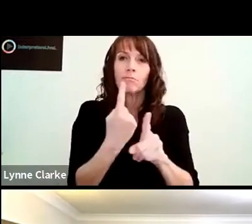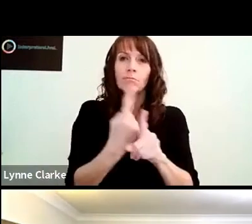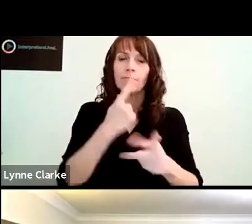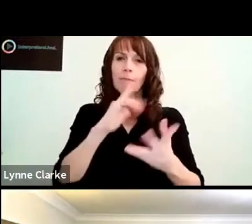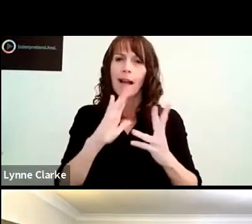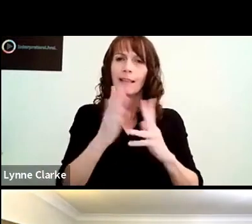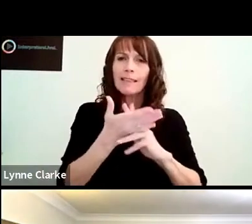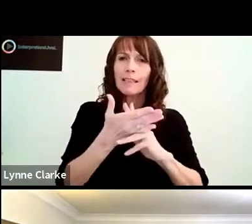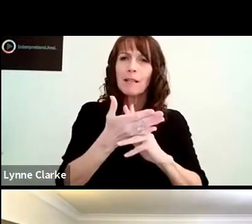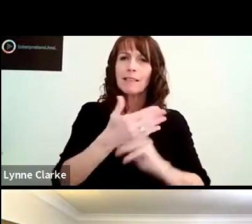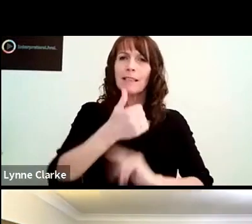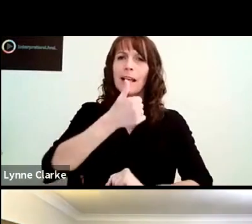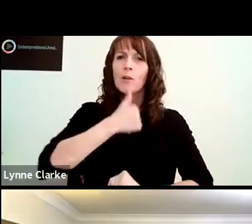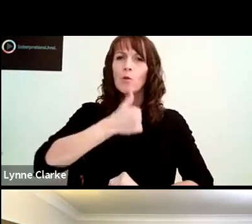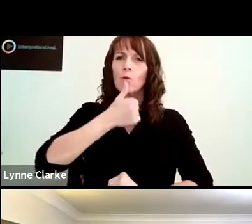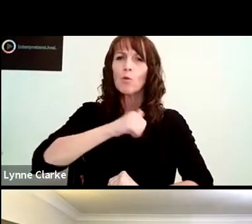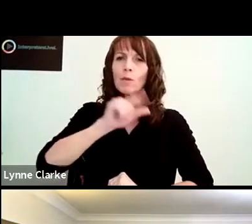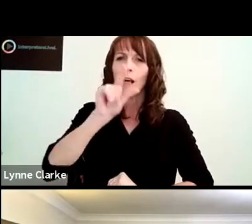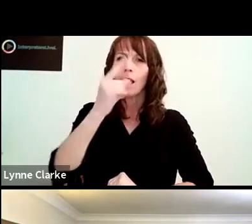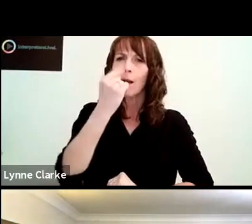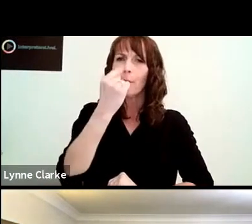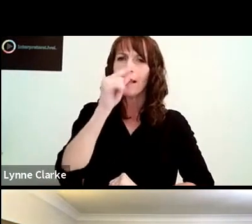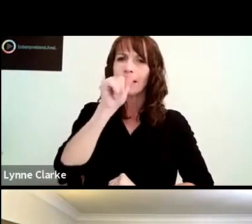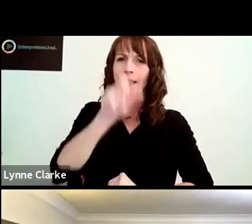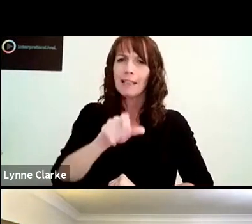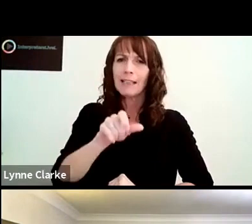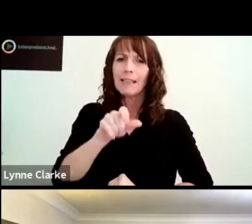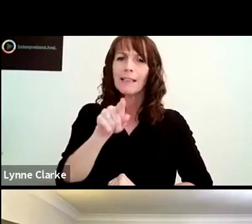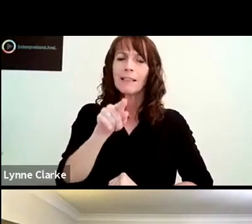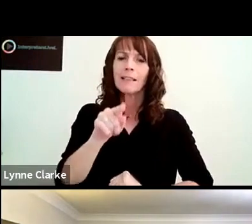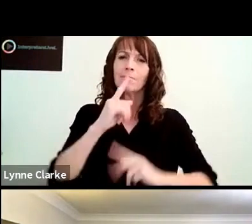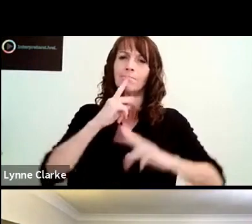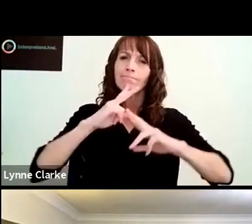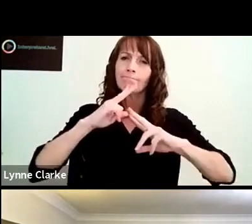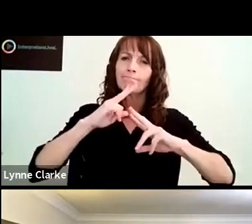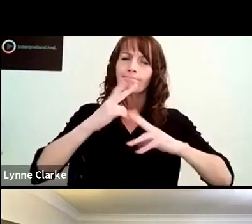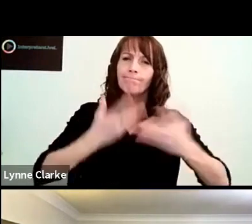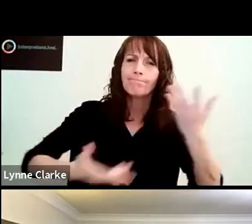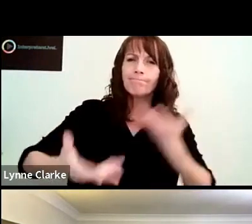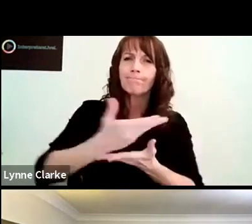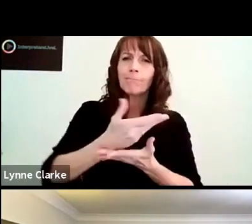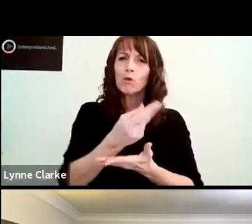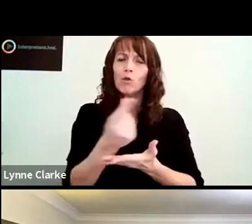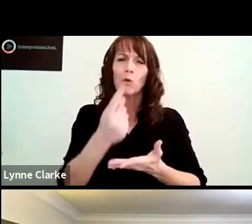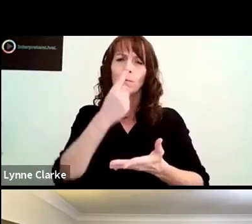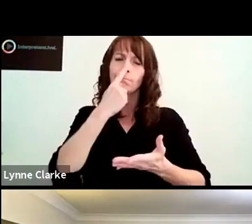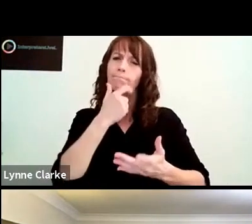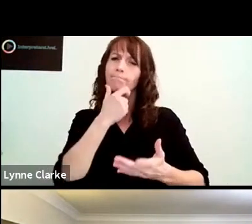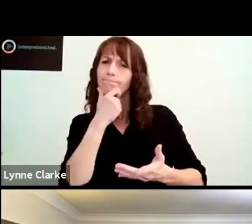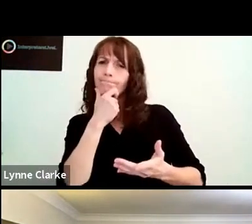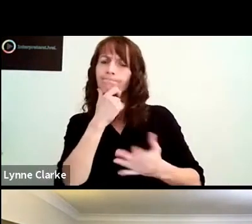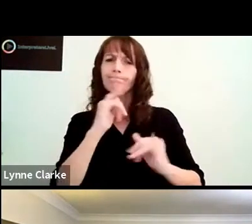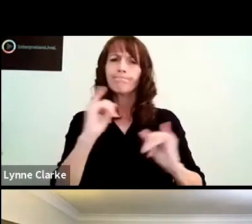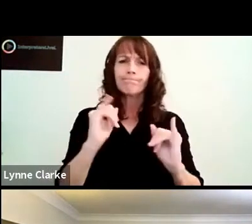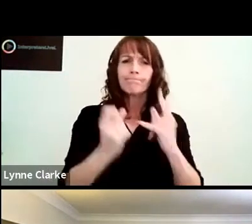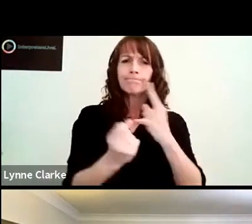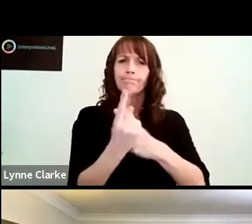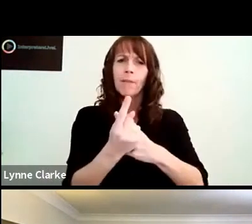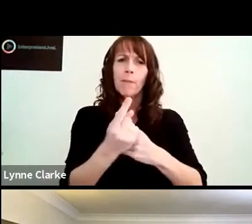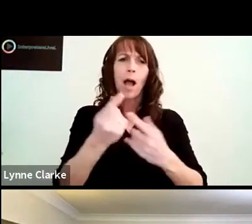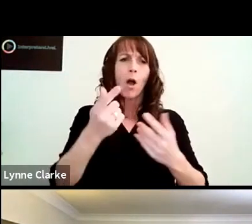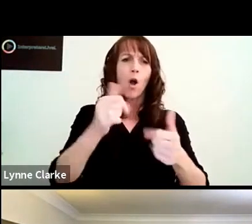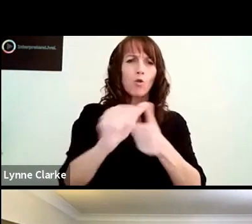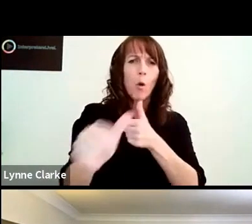accessibility and usability. We're going to be exploring some of the controversy surrounding companies